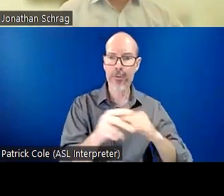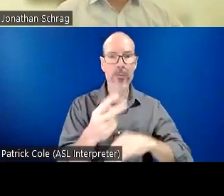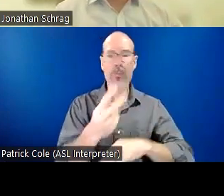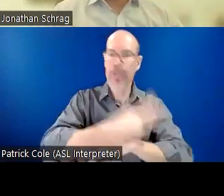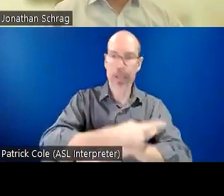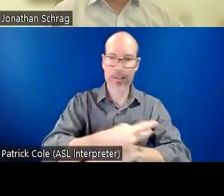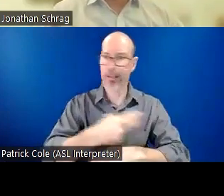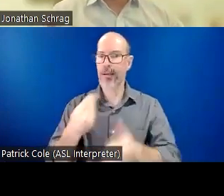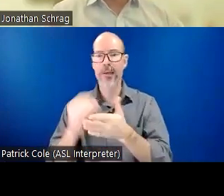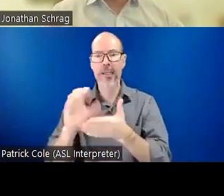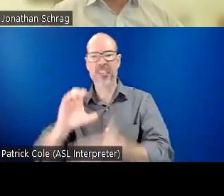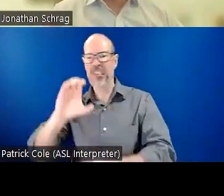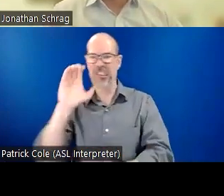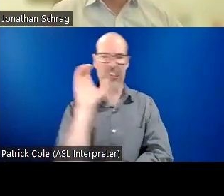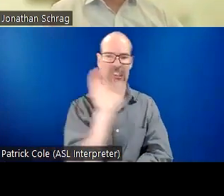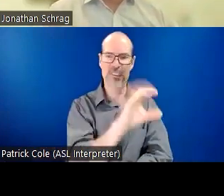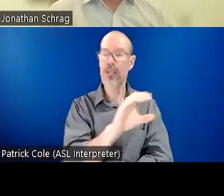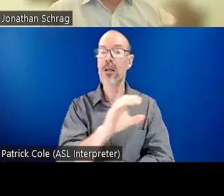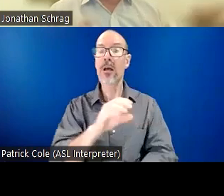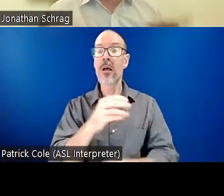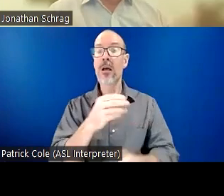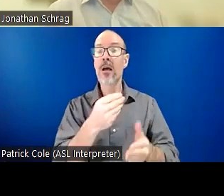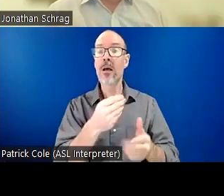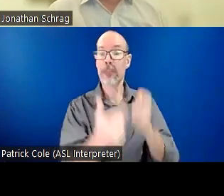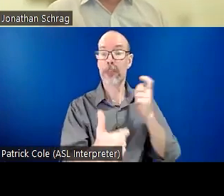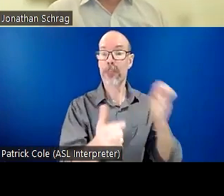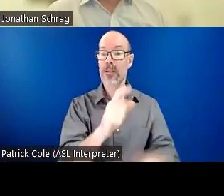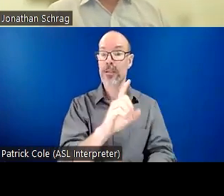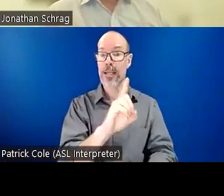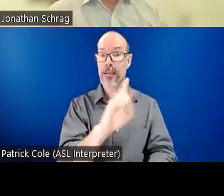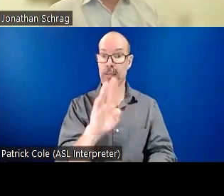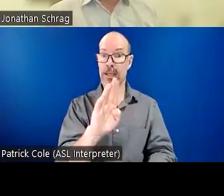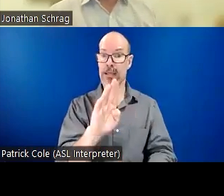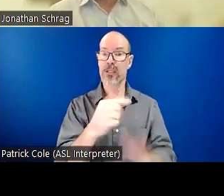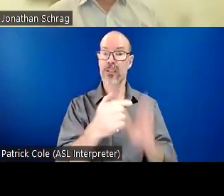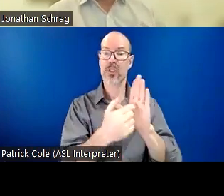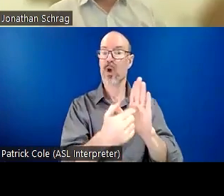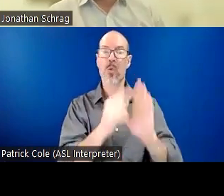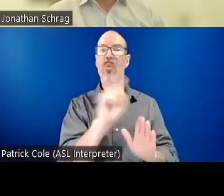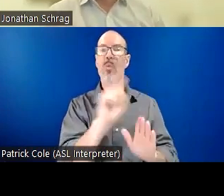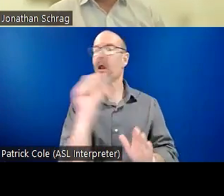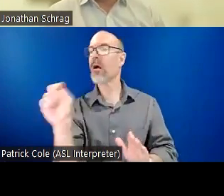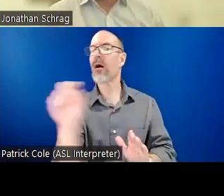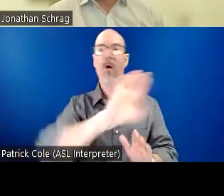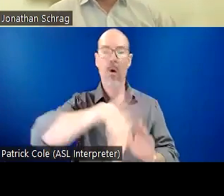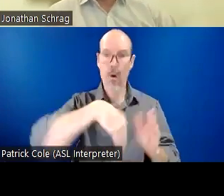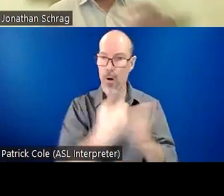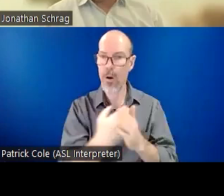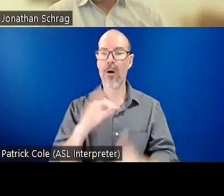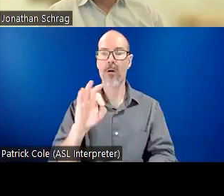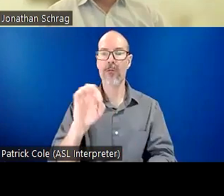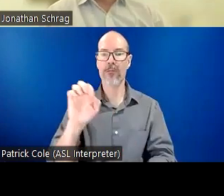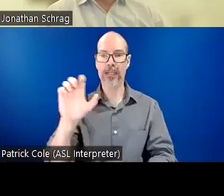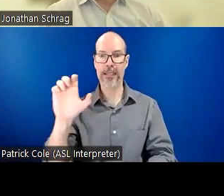amount of money to a database, a commercial database of where all the fleets are. And we have the output of that, a